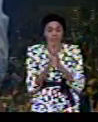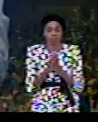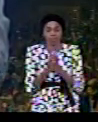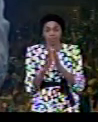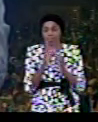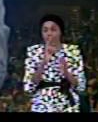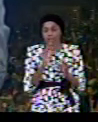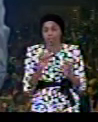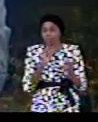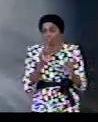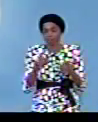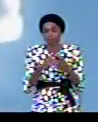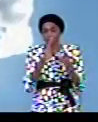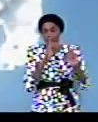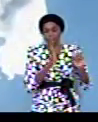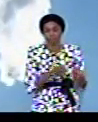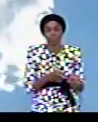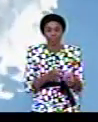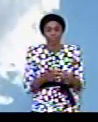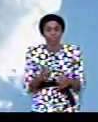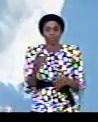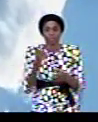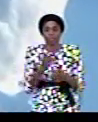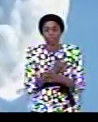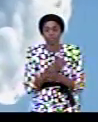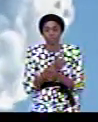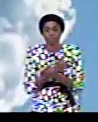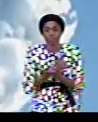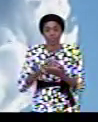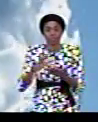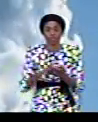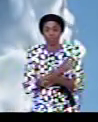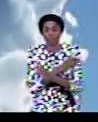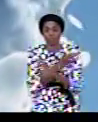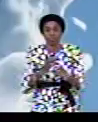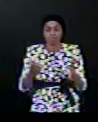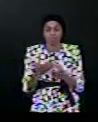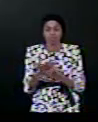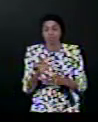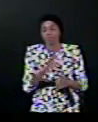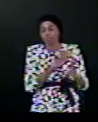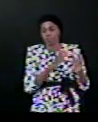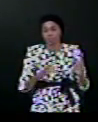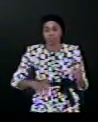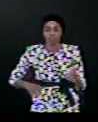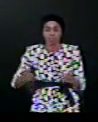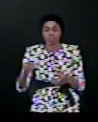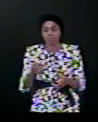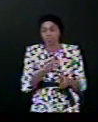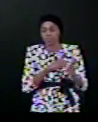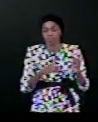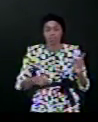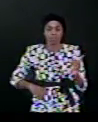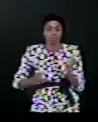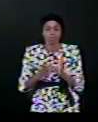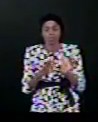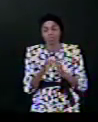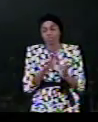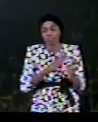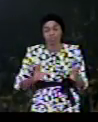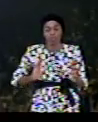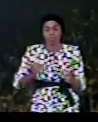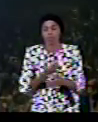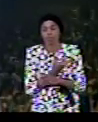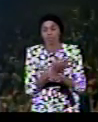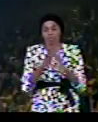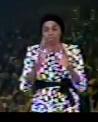going to be answered. Supernatural freedom beckons only through Christ. The Lord Jesus Christ, our Redeemer,